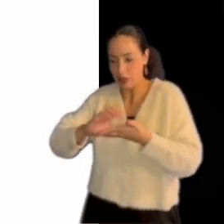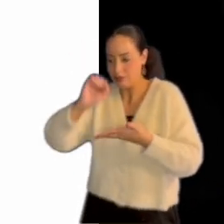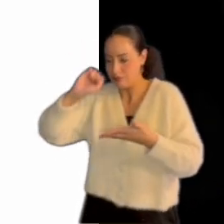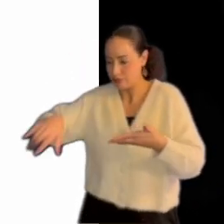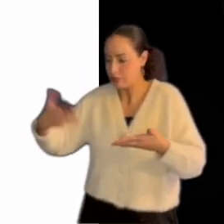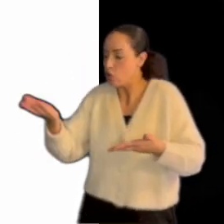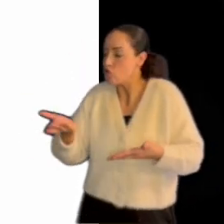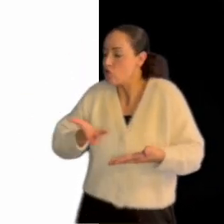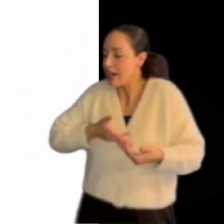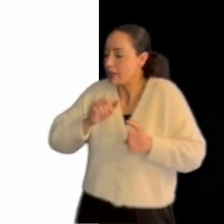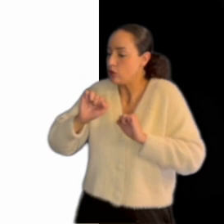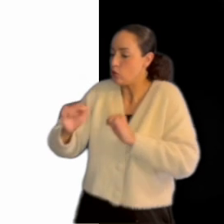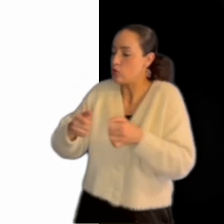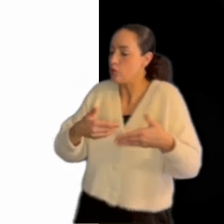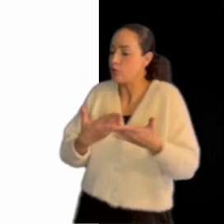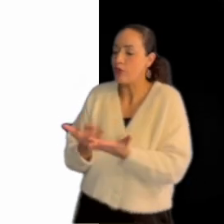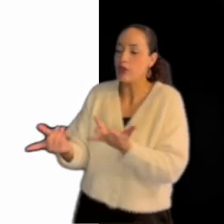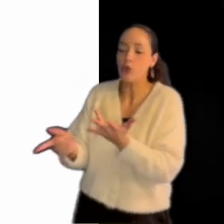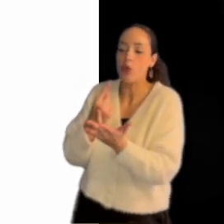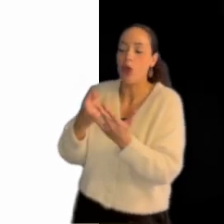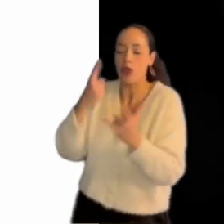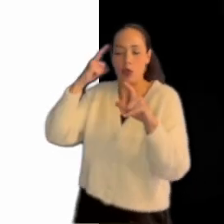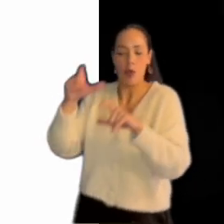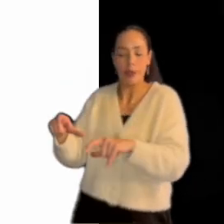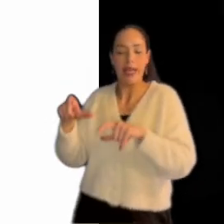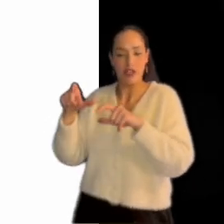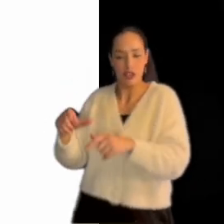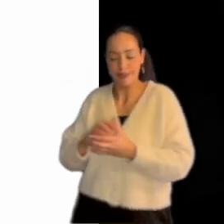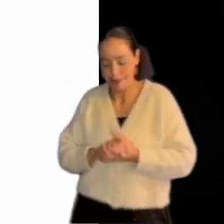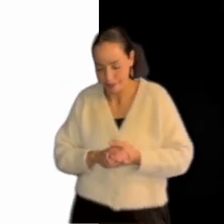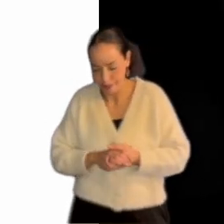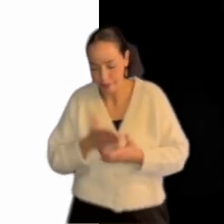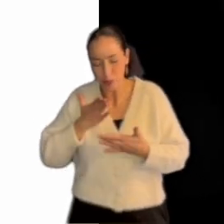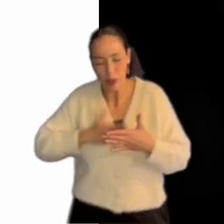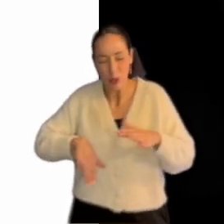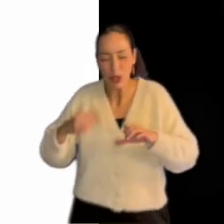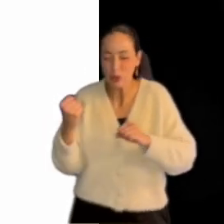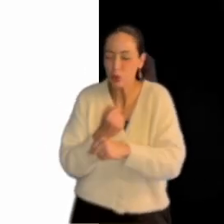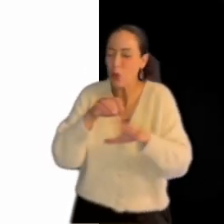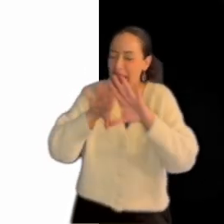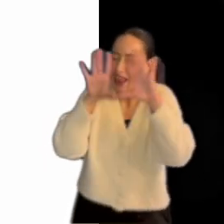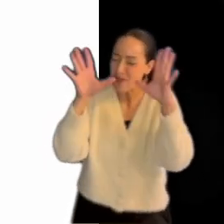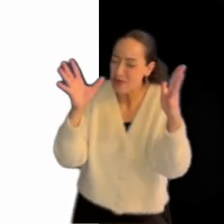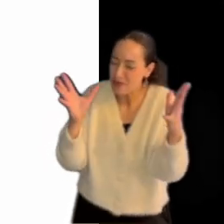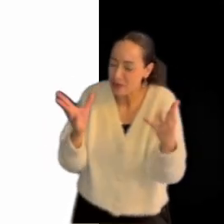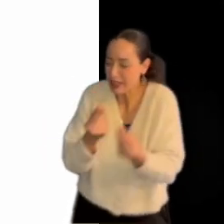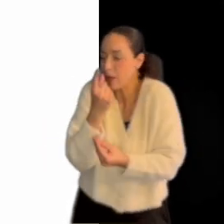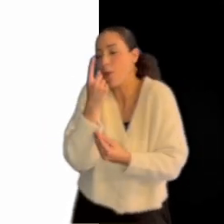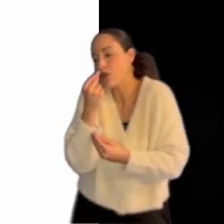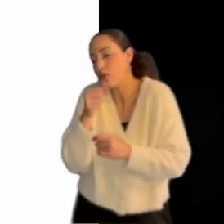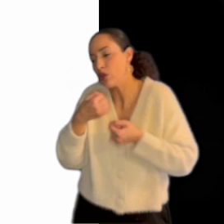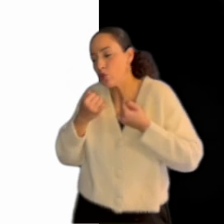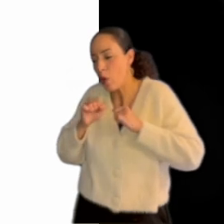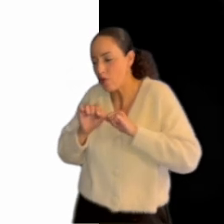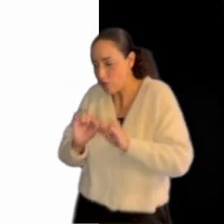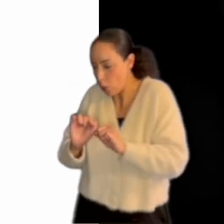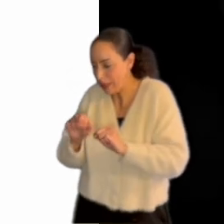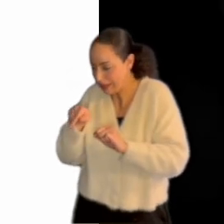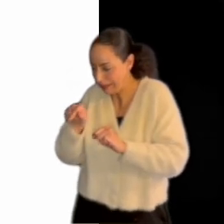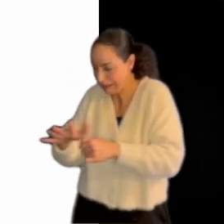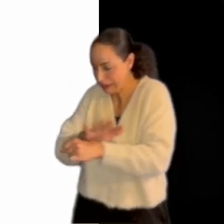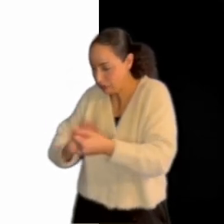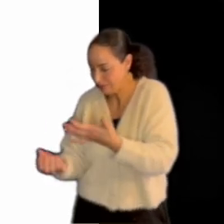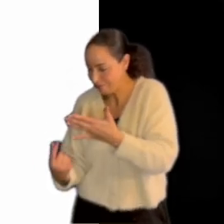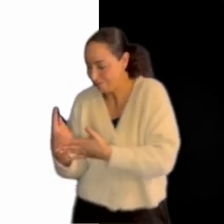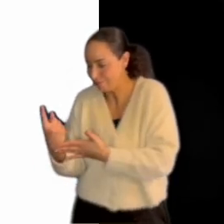accommodation. We want to do everything possible to avoid things reaching this stage and would welcome any feedback